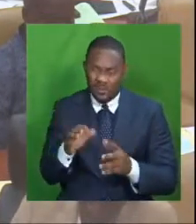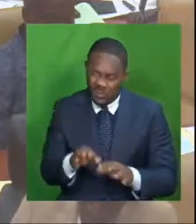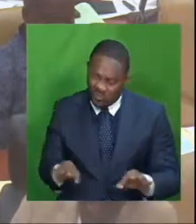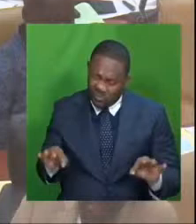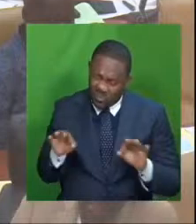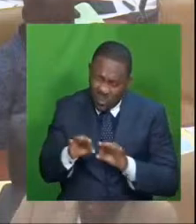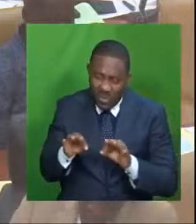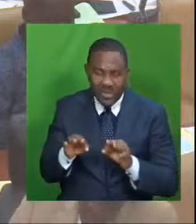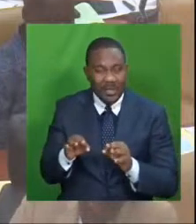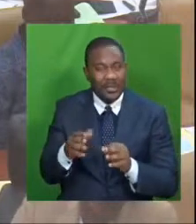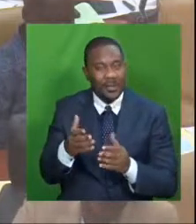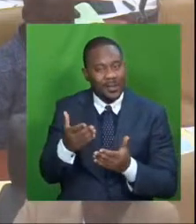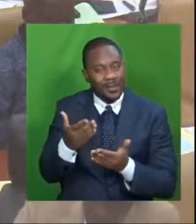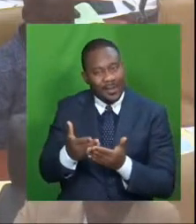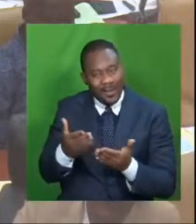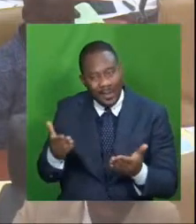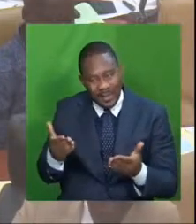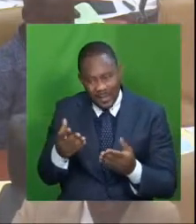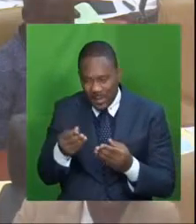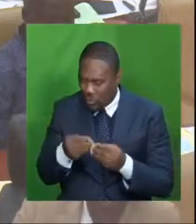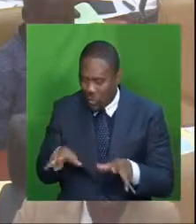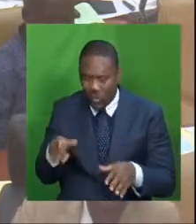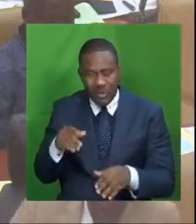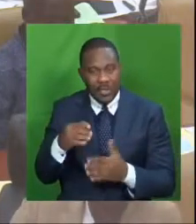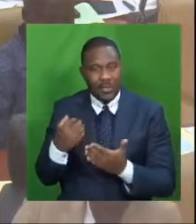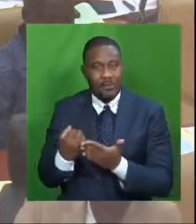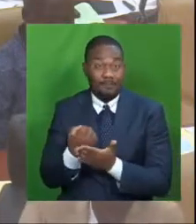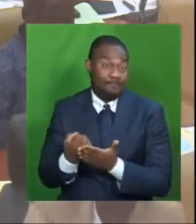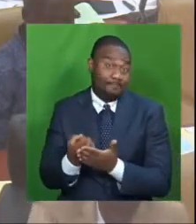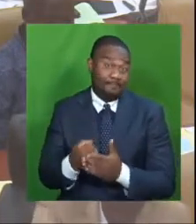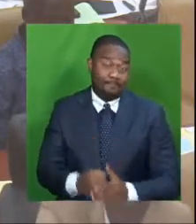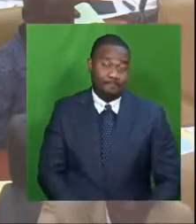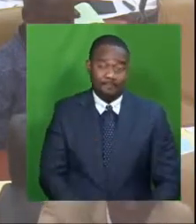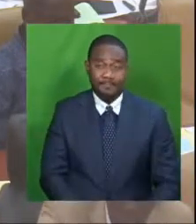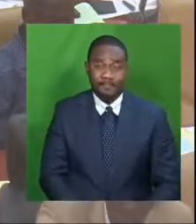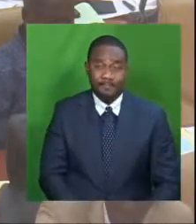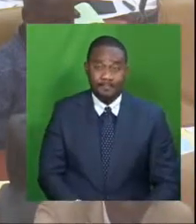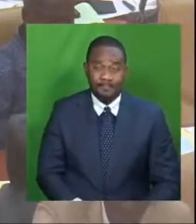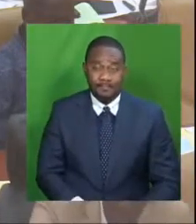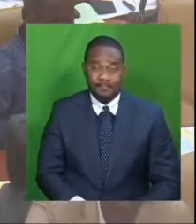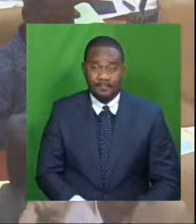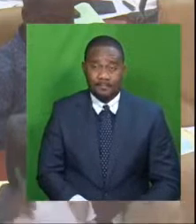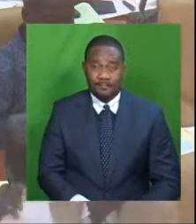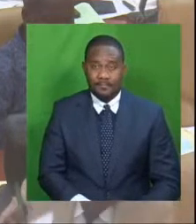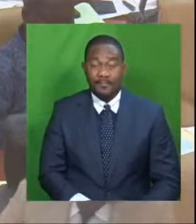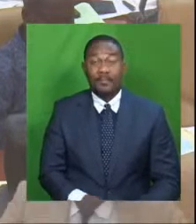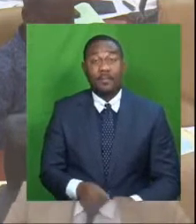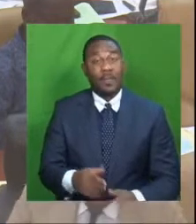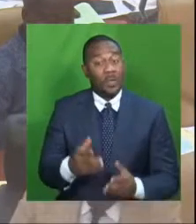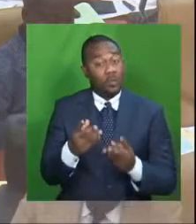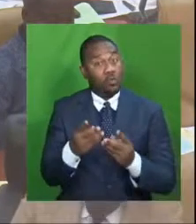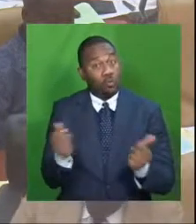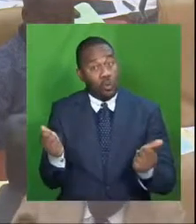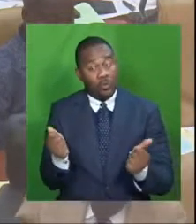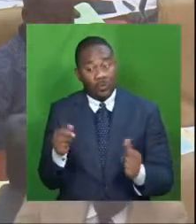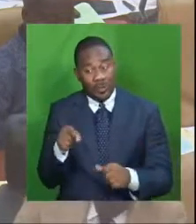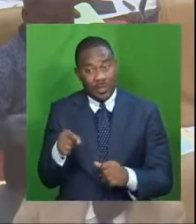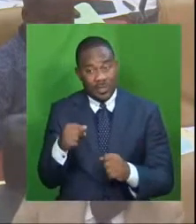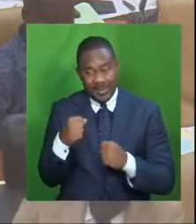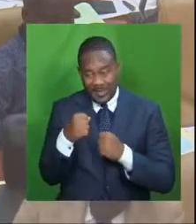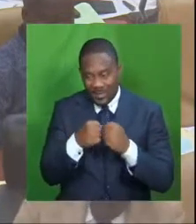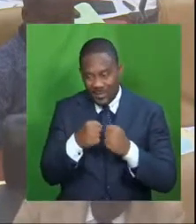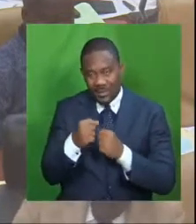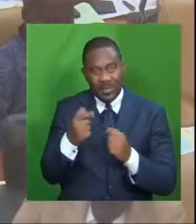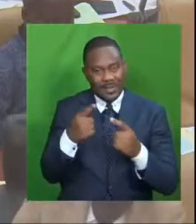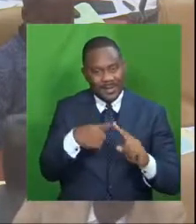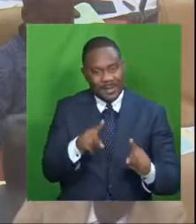importance that we are missing in this economy. And most importantly, Mr. Speaker, to address the major structural